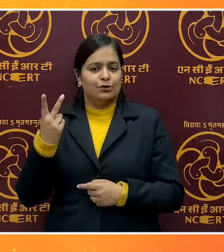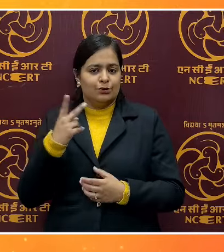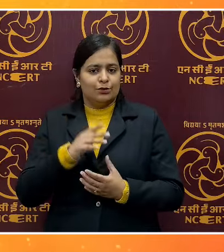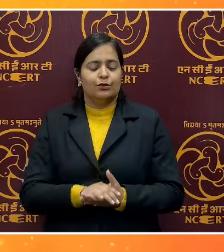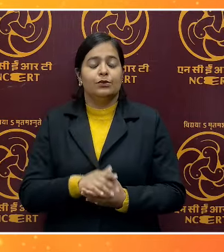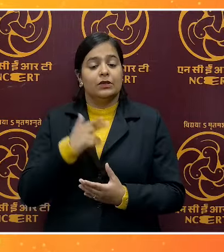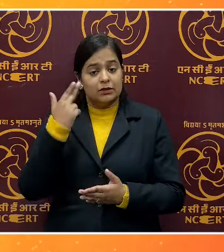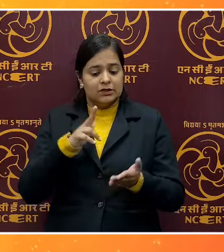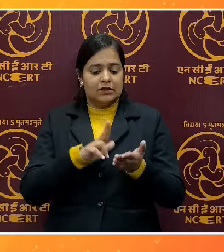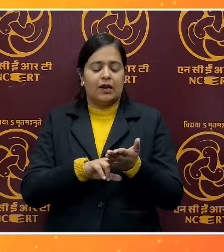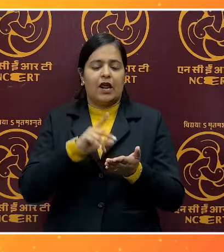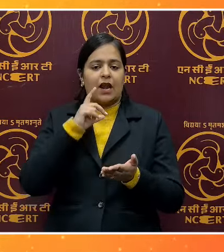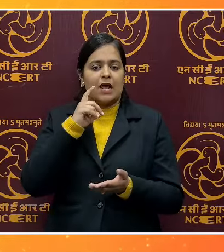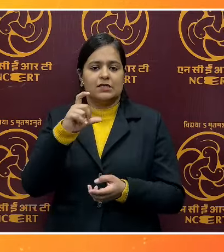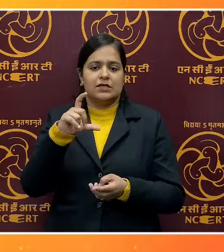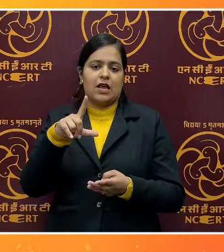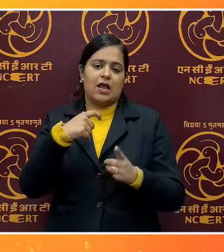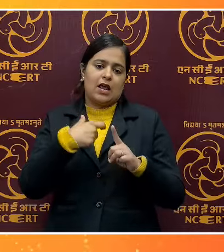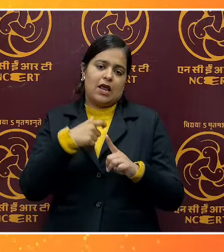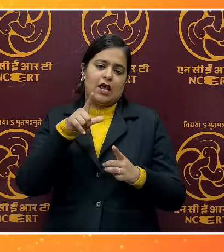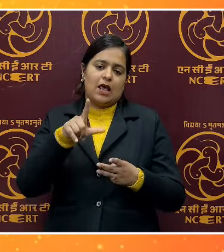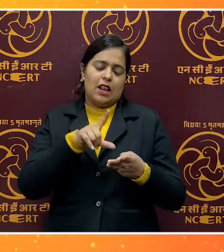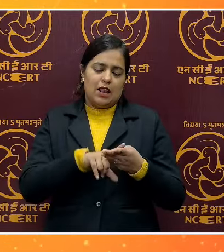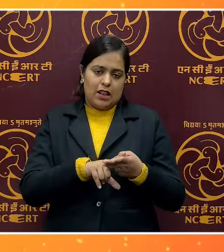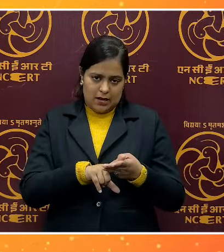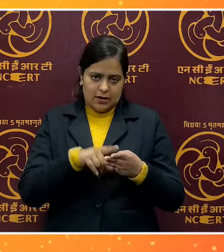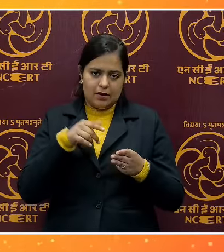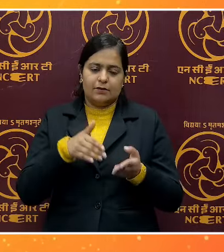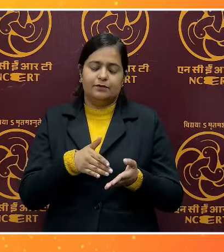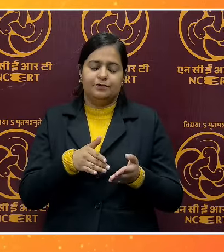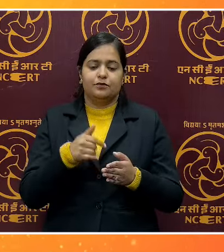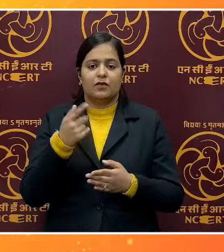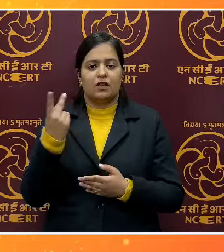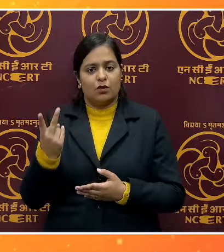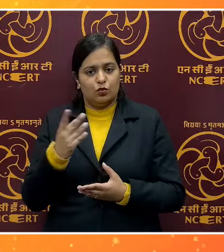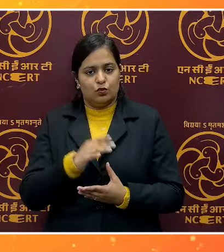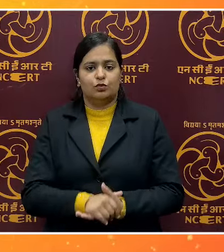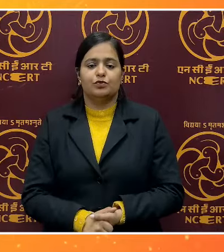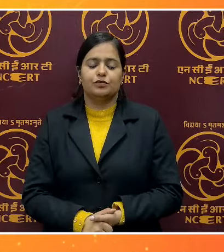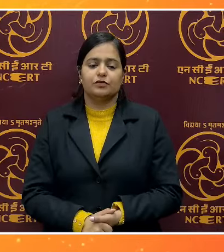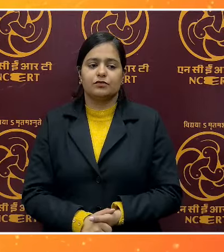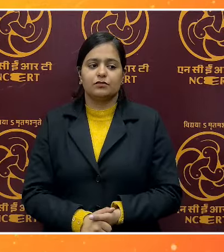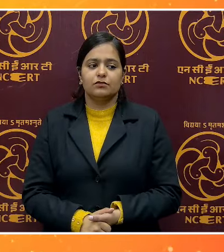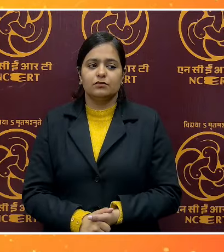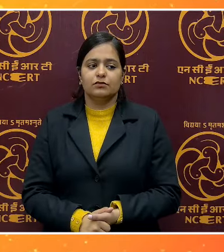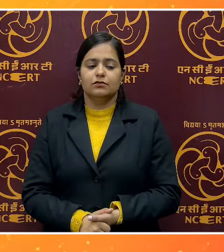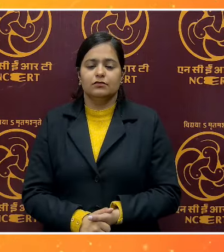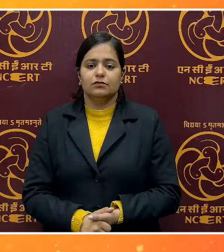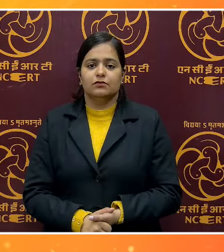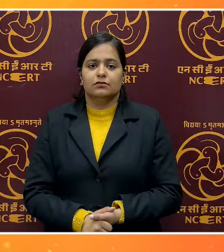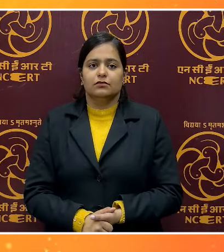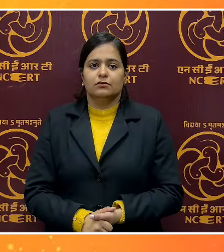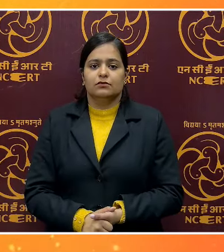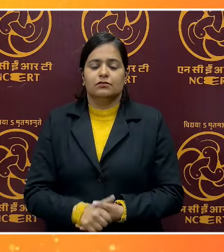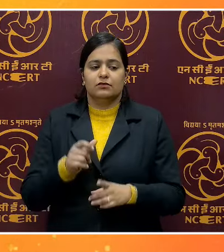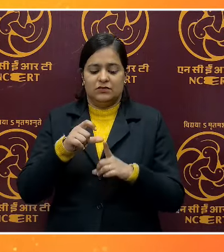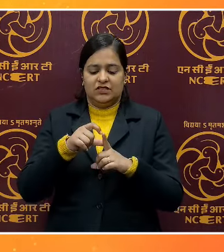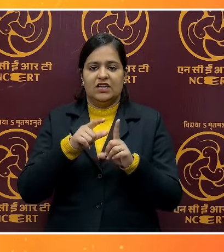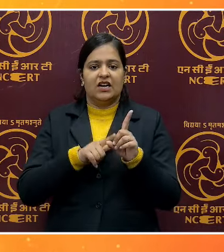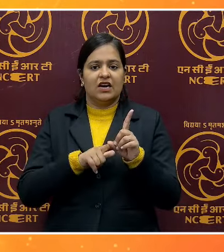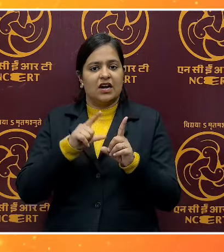is present in oxidation state 2. So, it to be written as